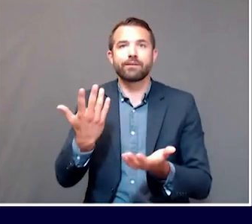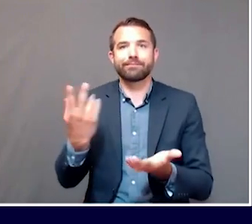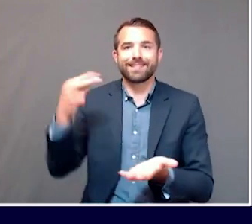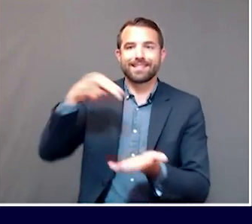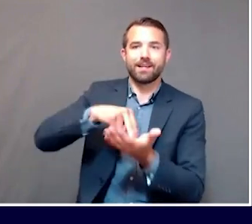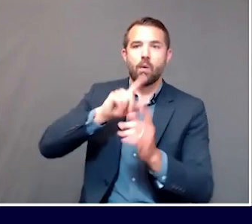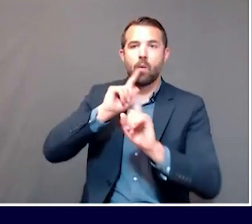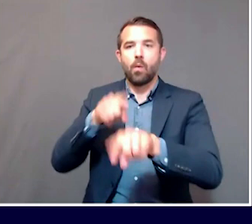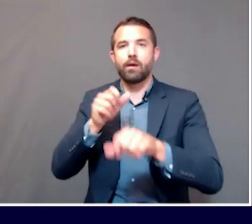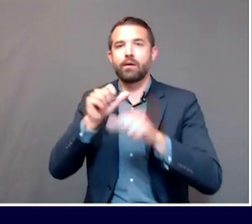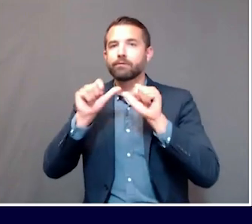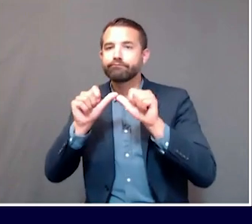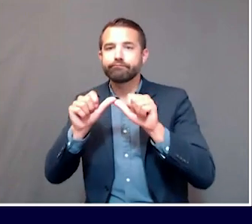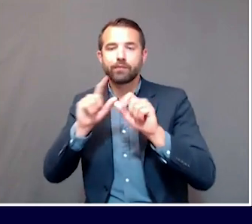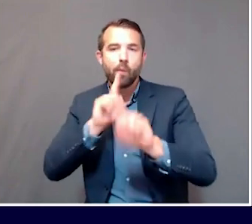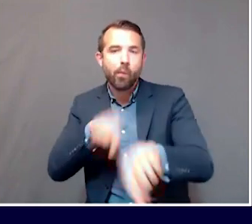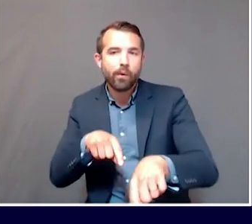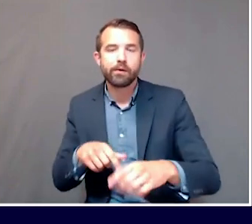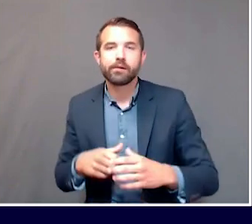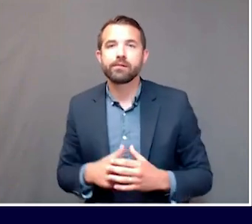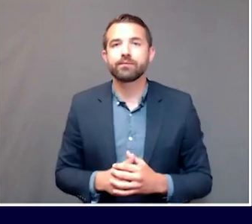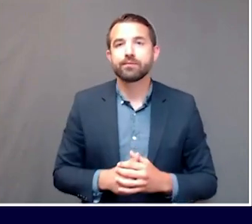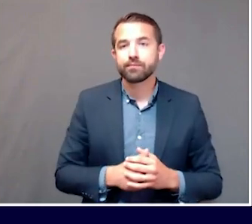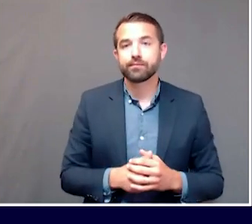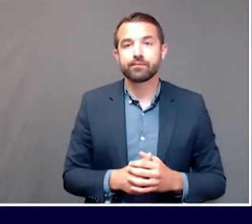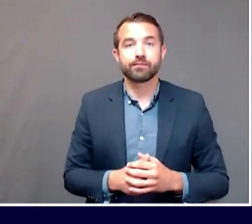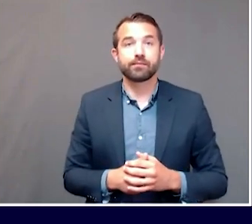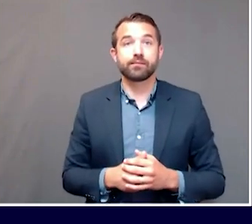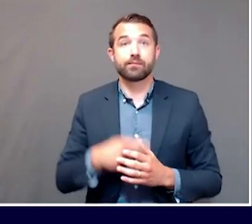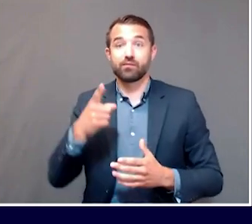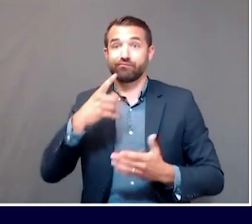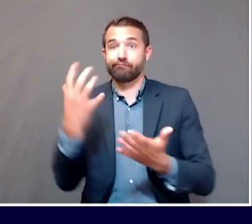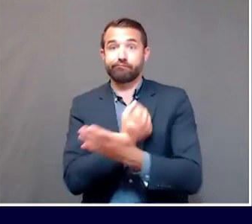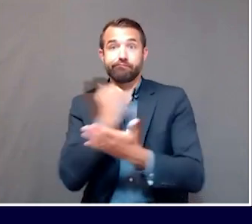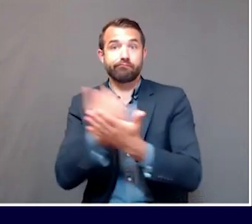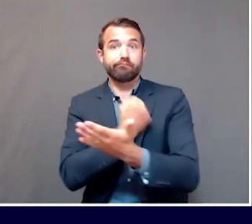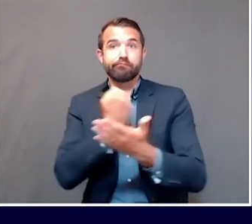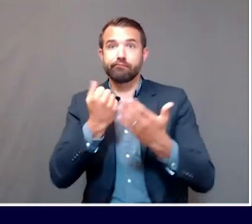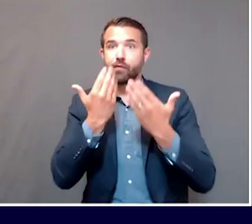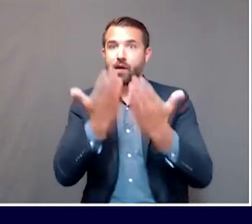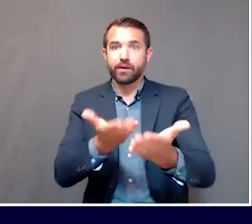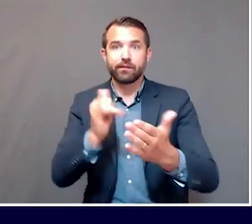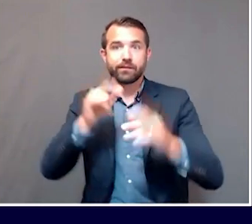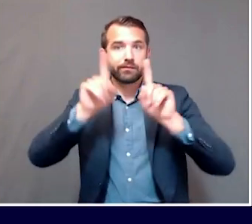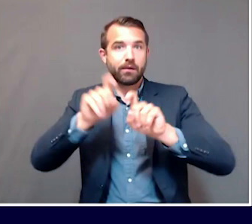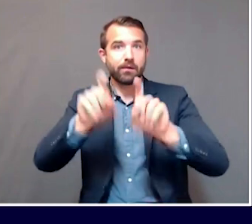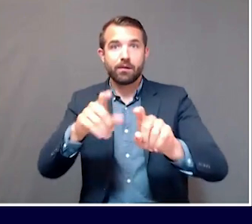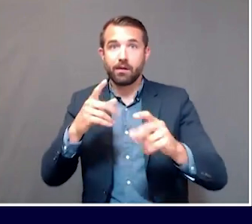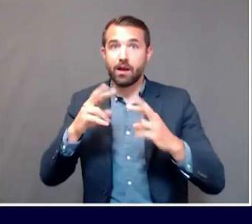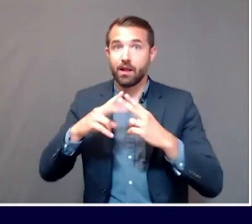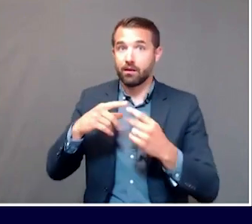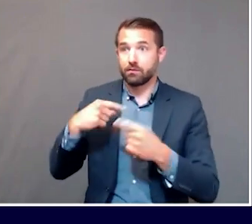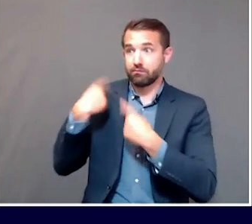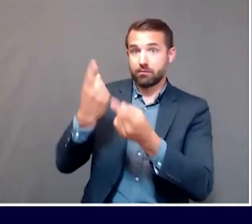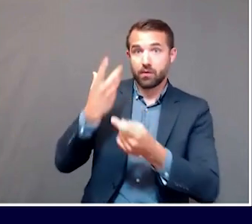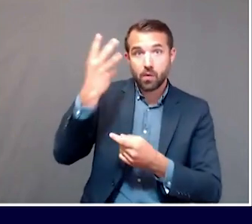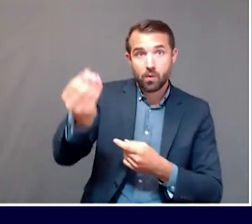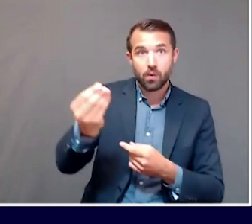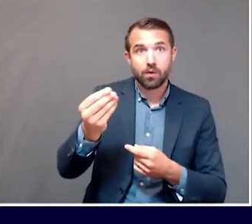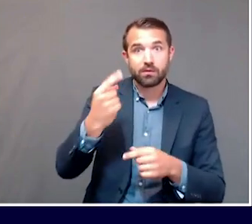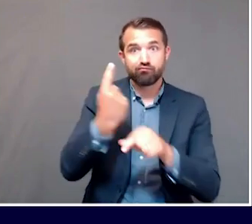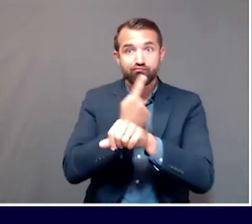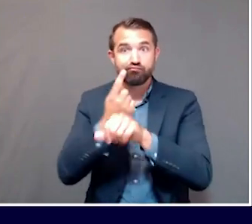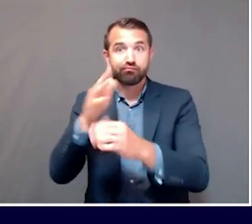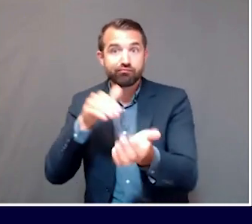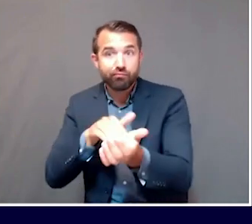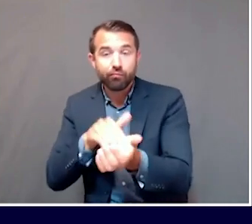that they're at some sort of elevated risk of exposure to explore these options and get tested. Thank you. Thanks, Liz.